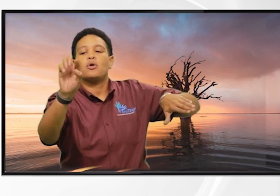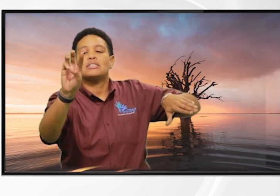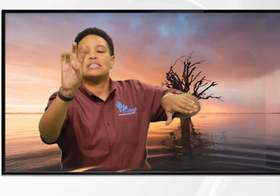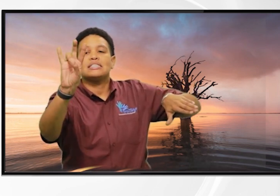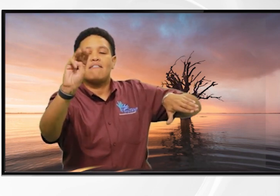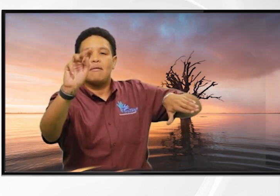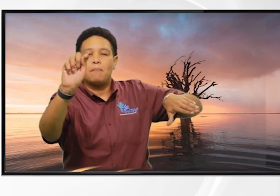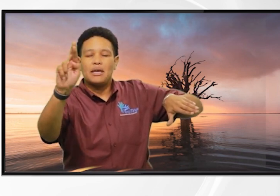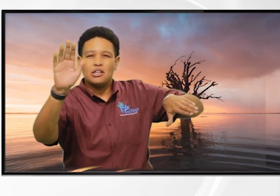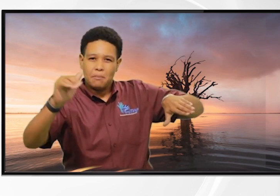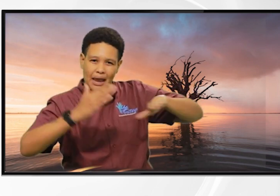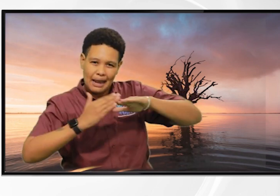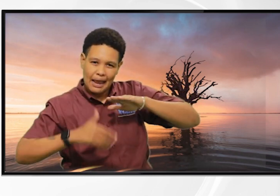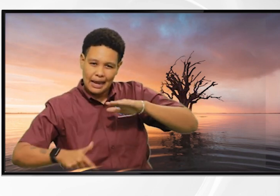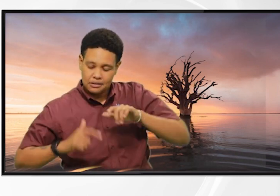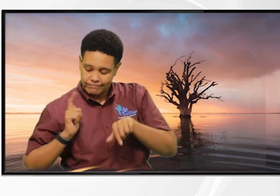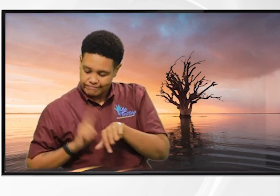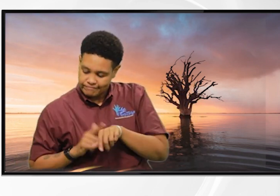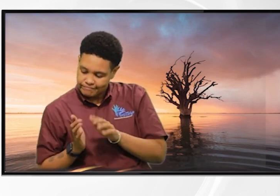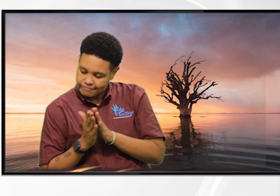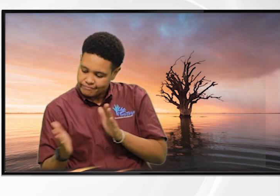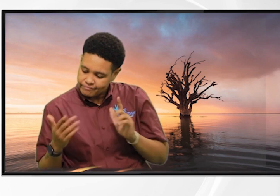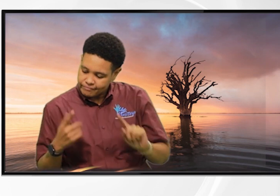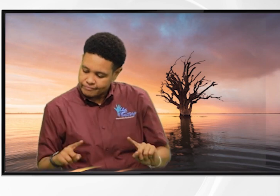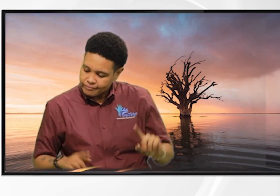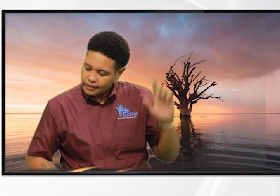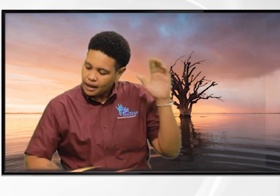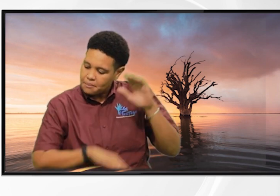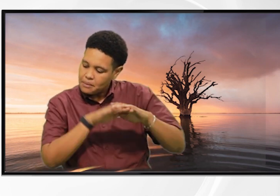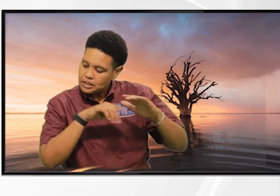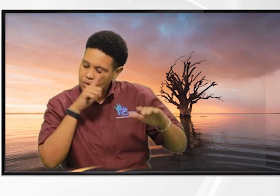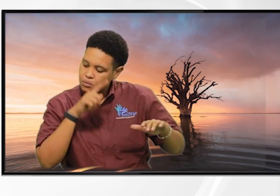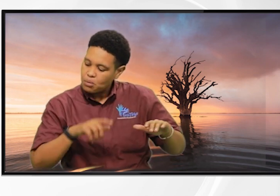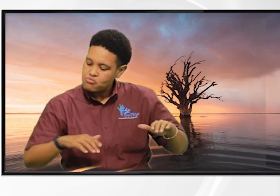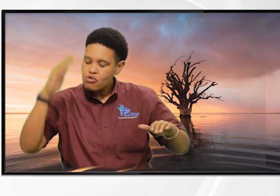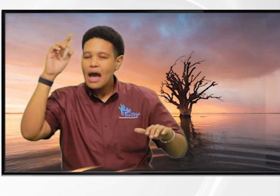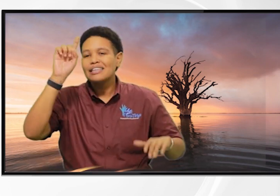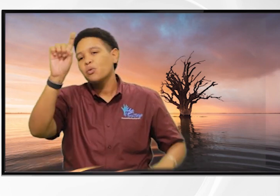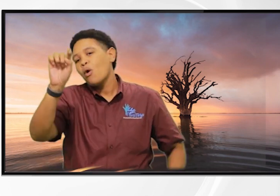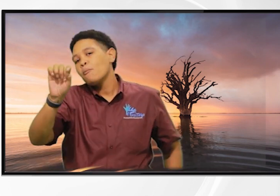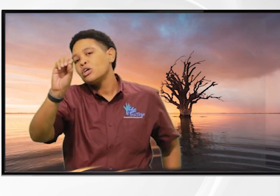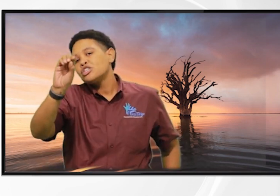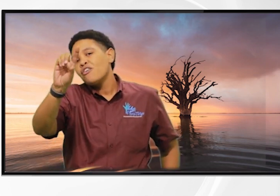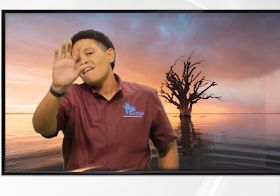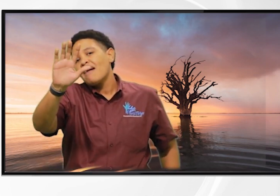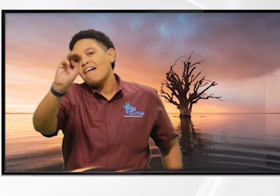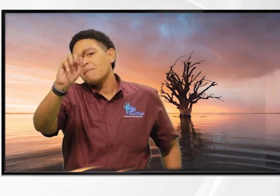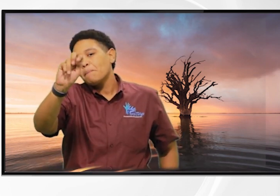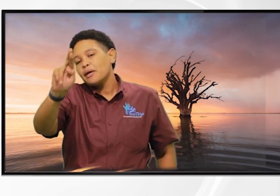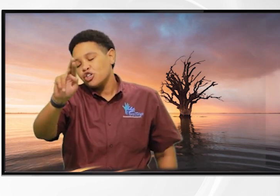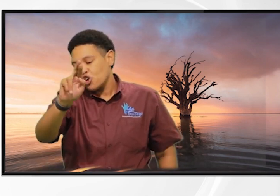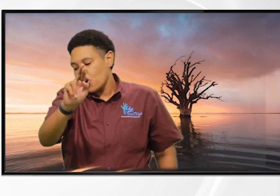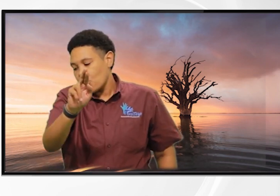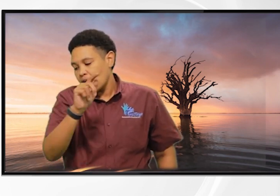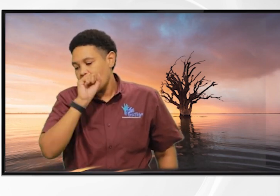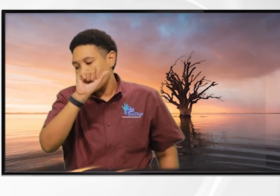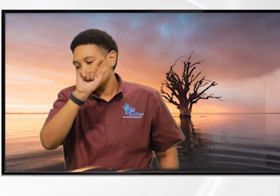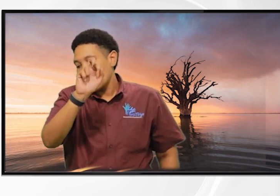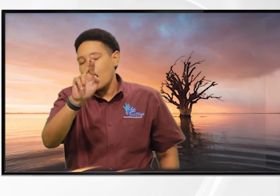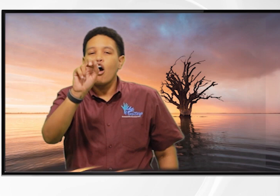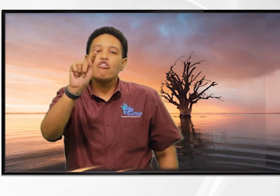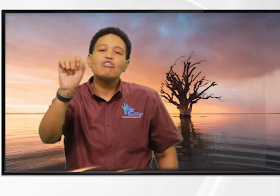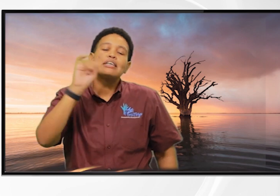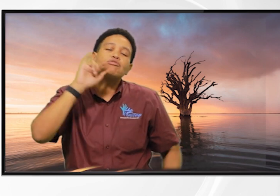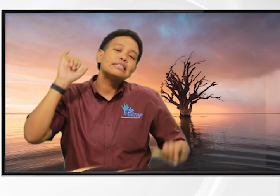0.67 meter by the end of the century. Maximum rise is 1.05 meter. SLR rates